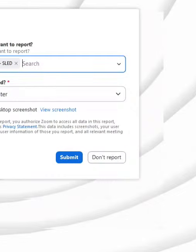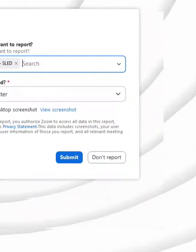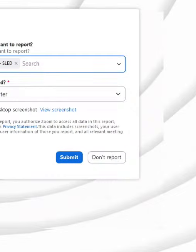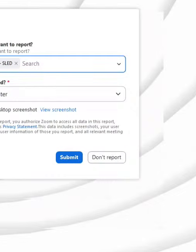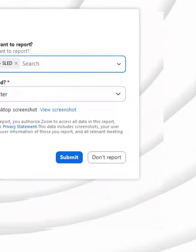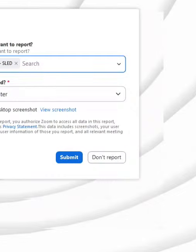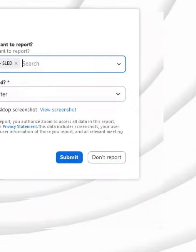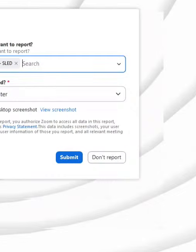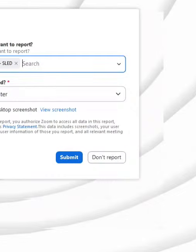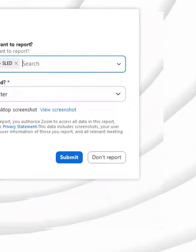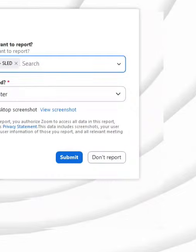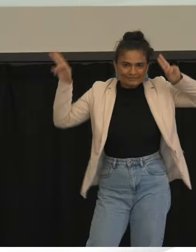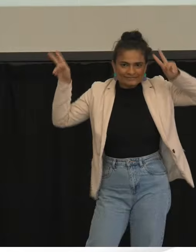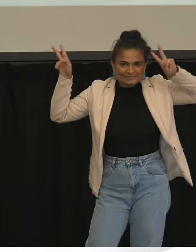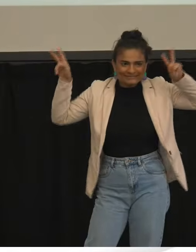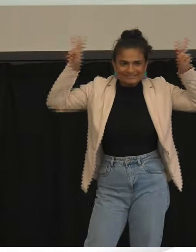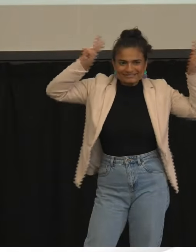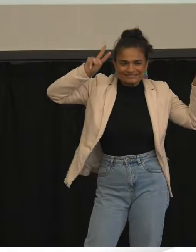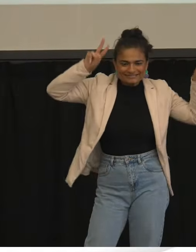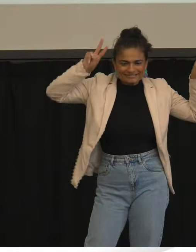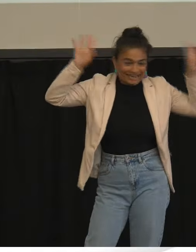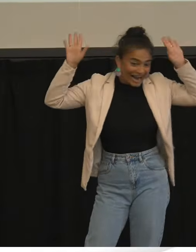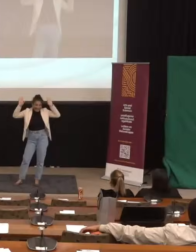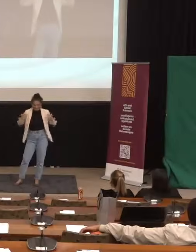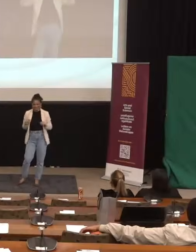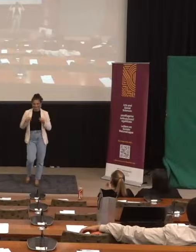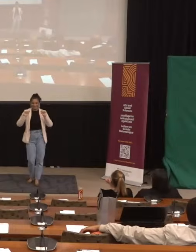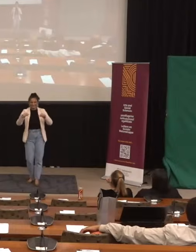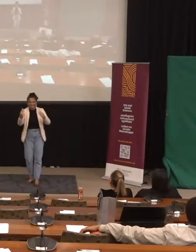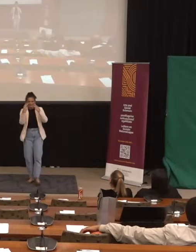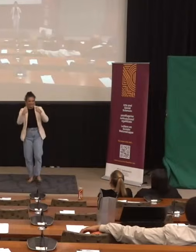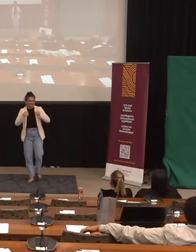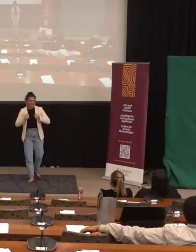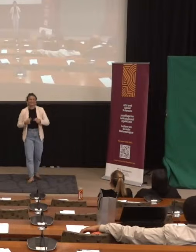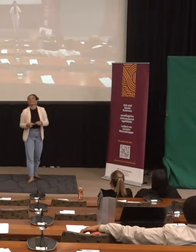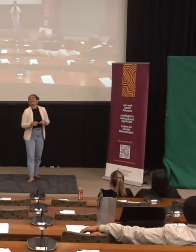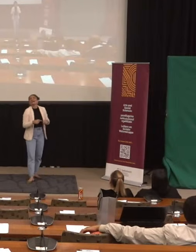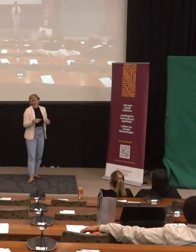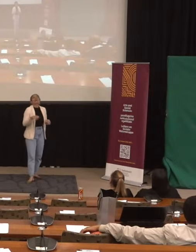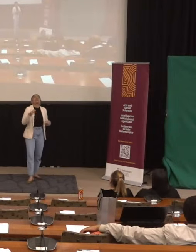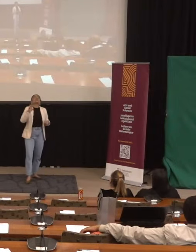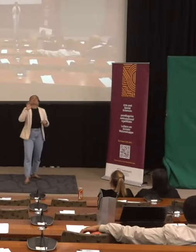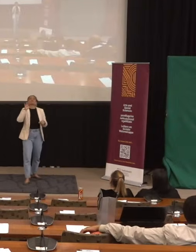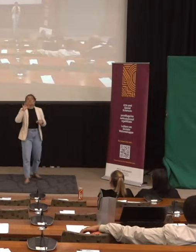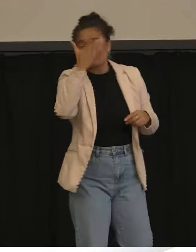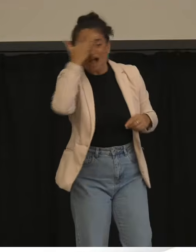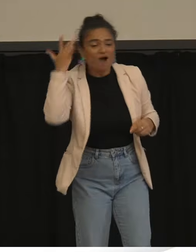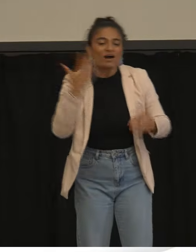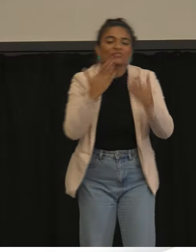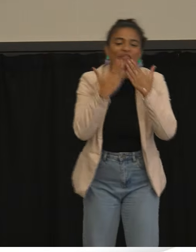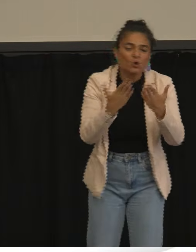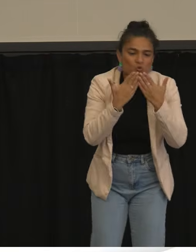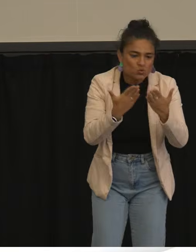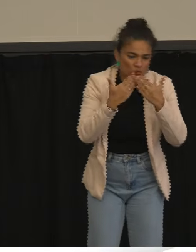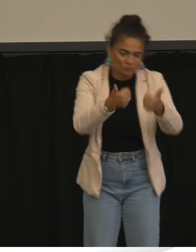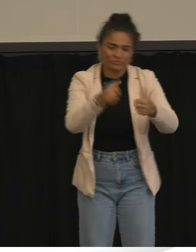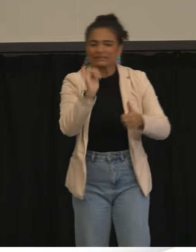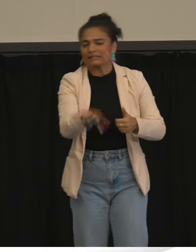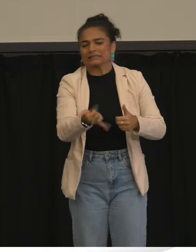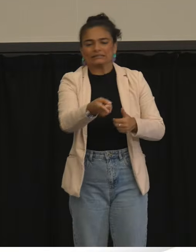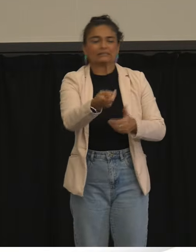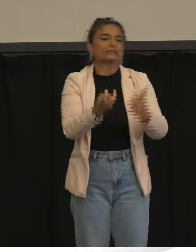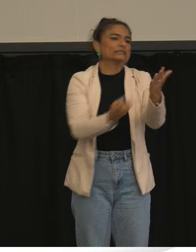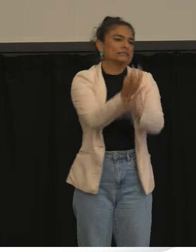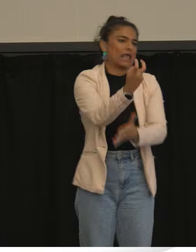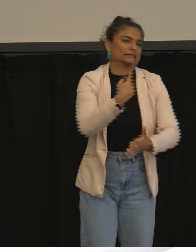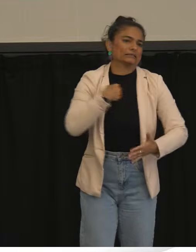We're just waiting for our technical team. Hi. Okay, everyone can see me. Cara, thank you